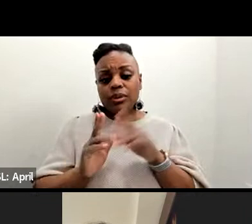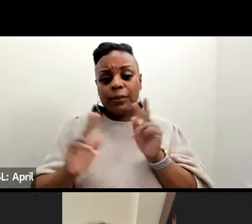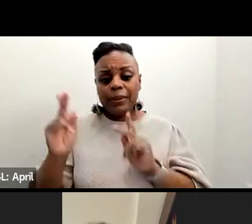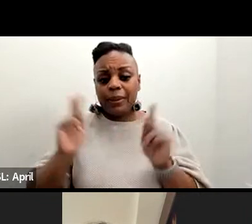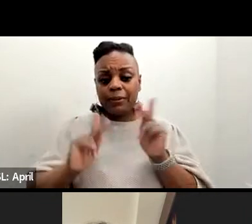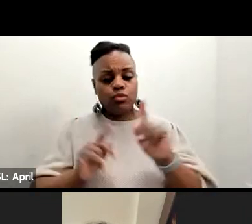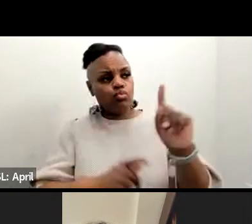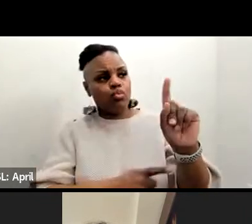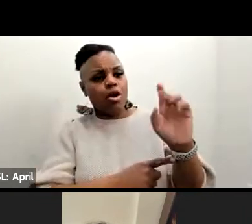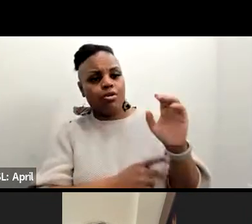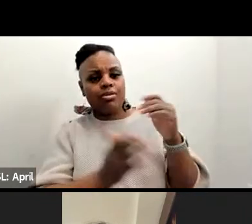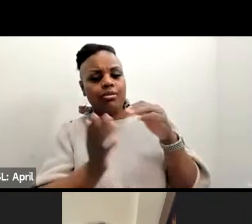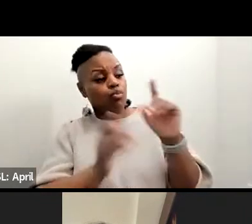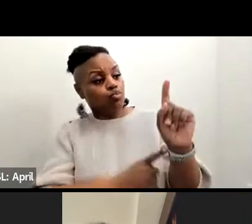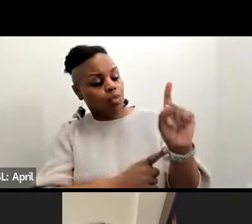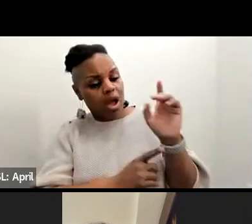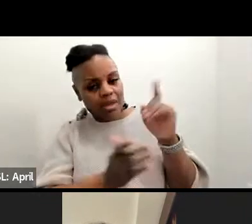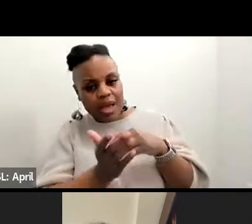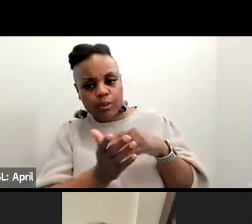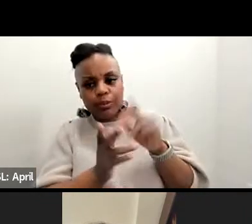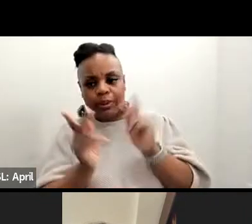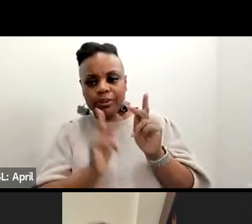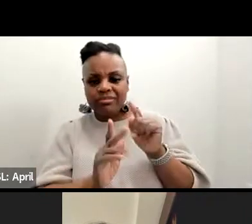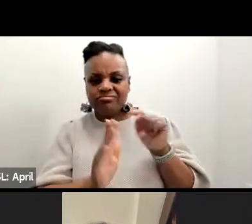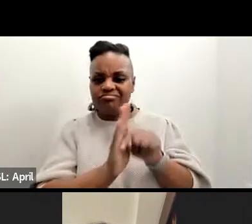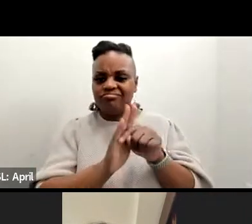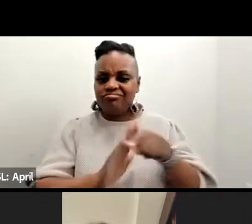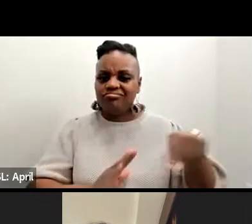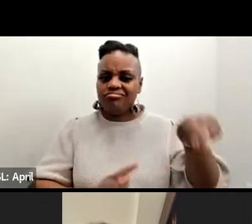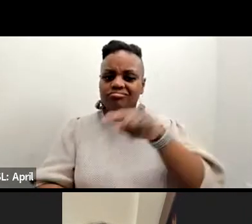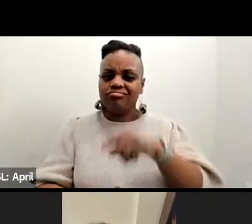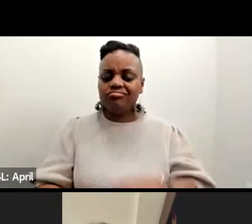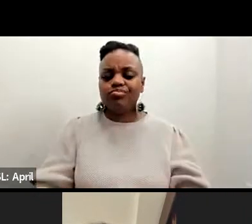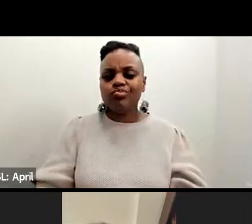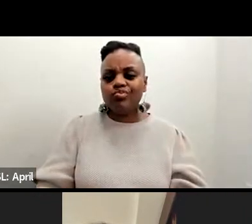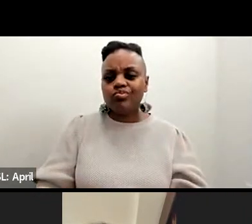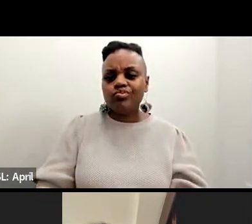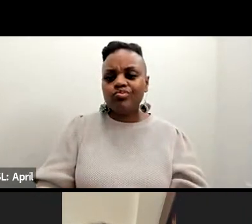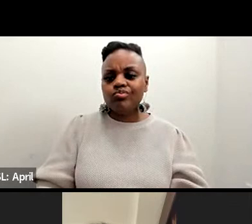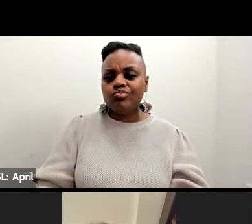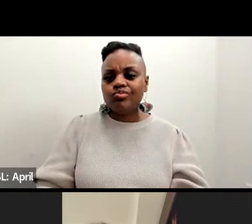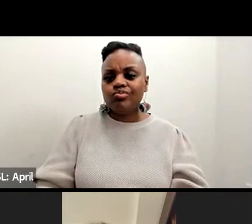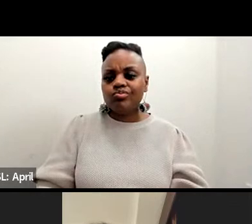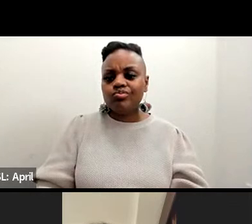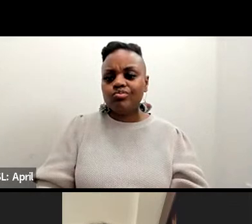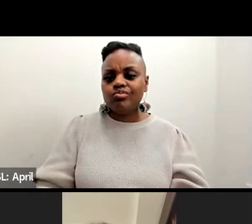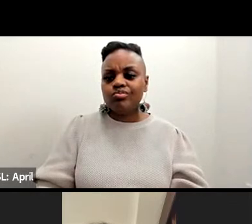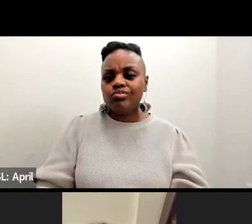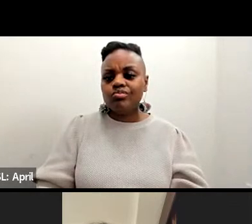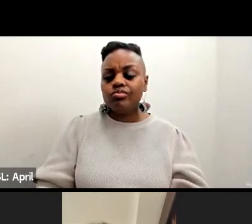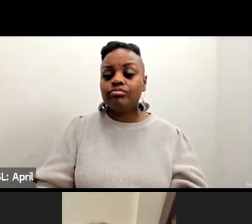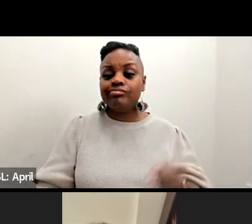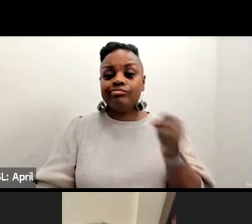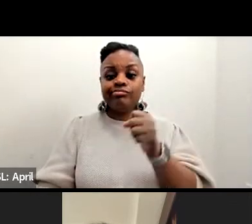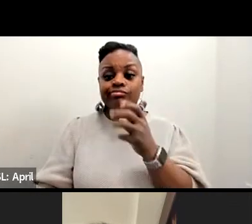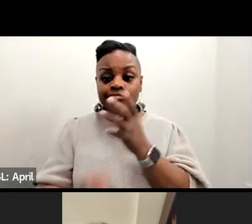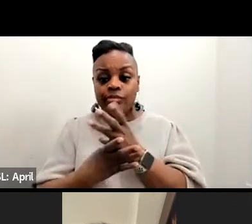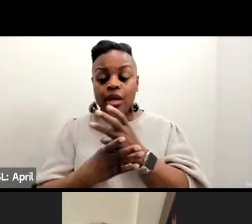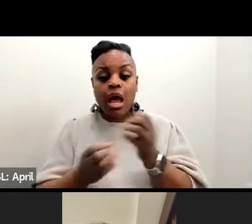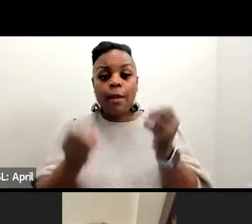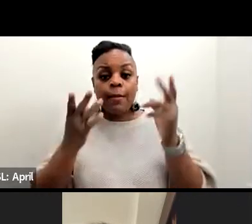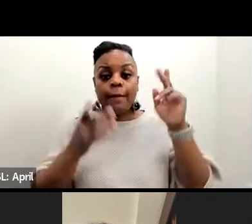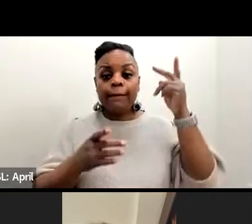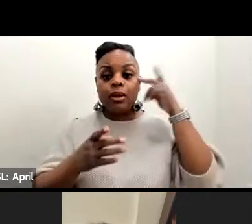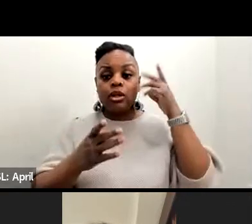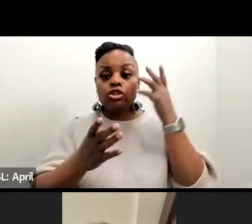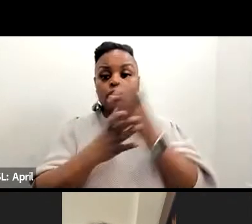terms of people who are in terms of the number of political detainees, there's around 60,000 political prisoners, and this